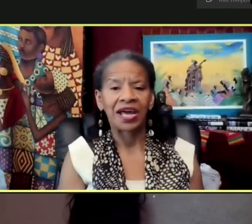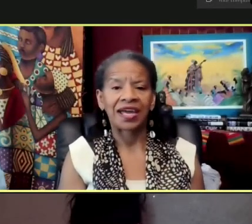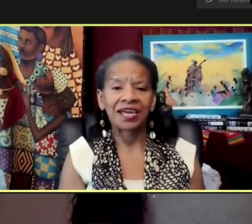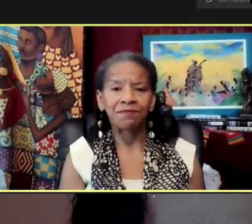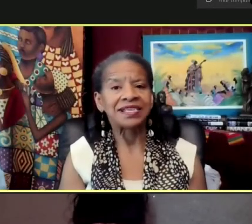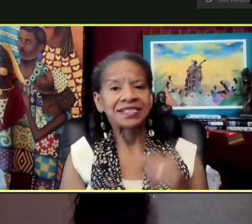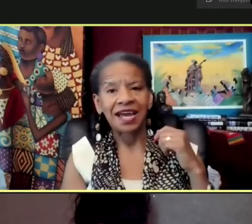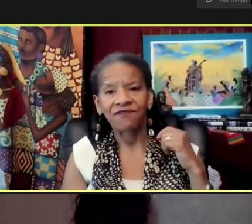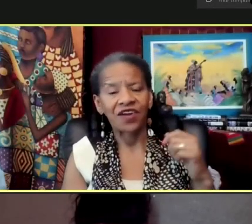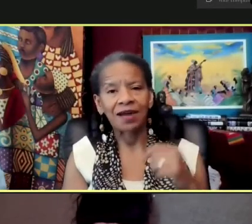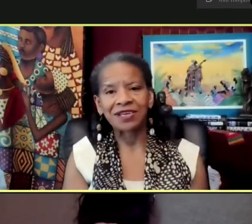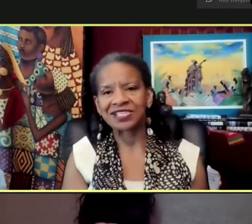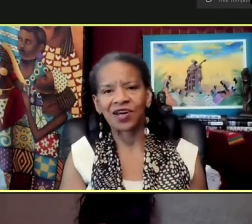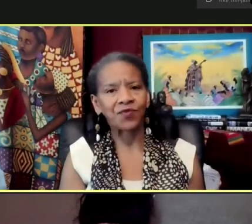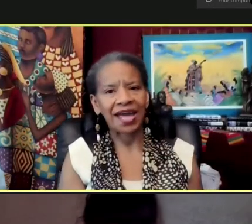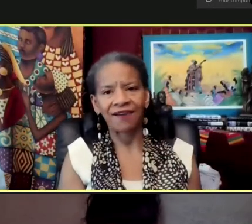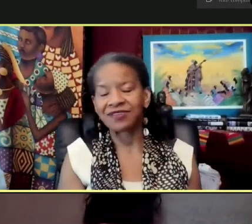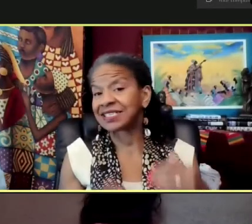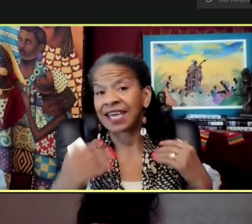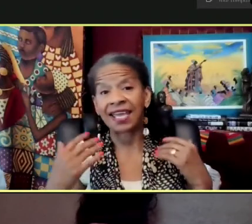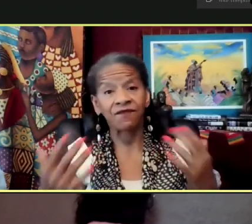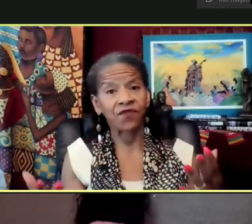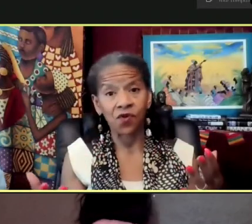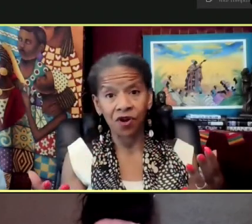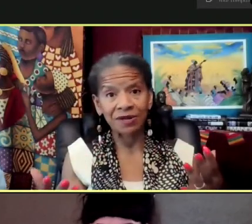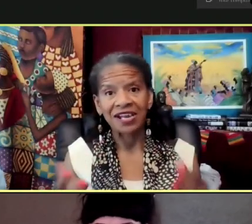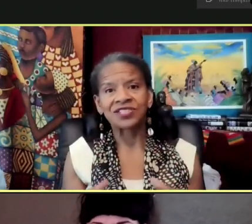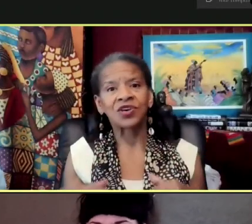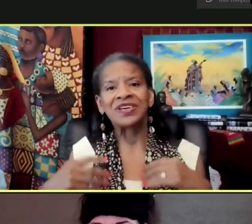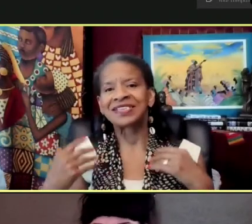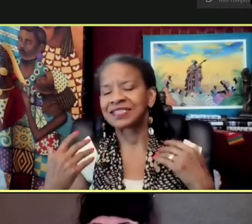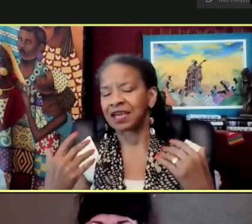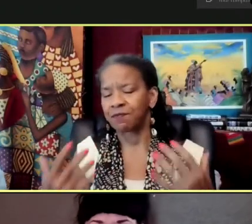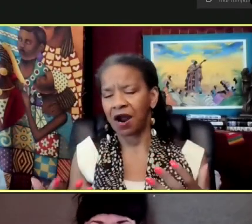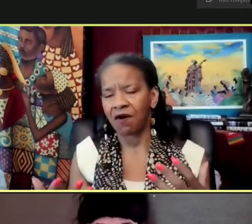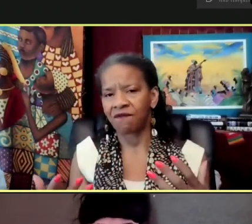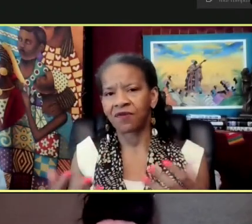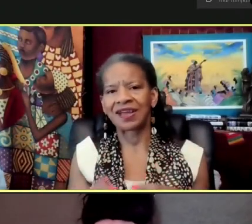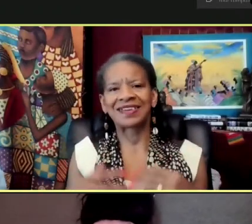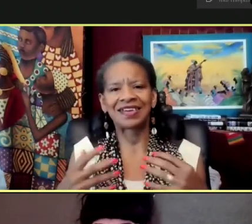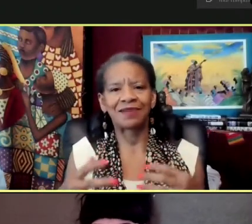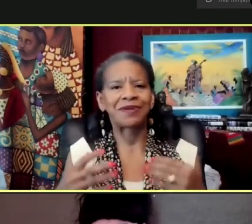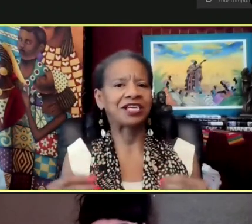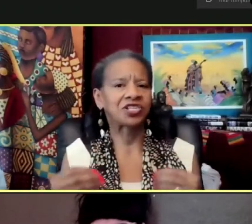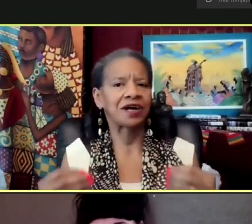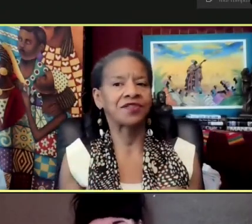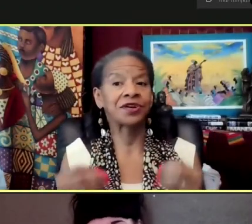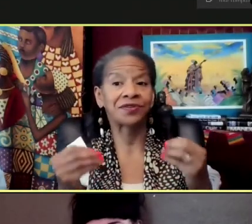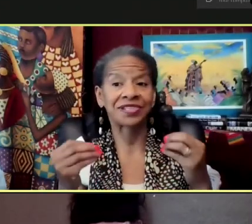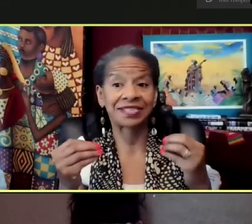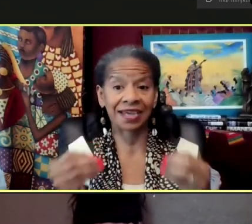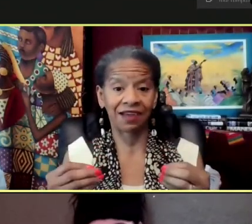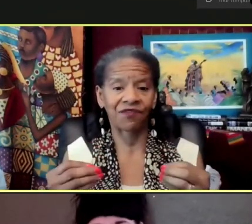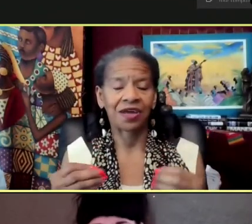So it means that families, that we have to stay informed so we can stay powerful and keep each